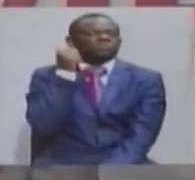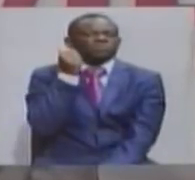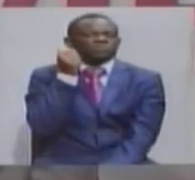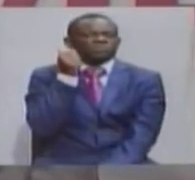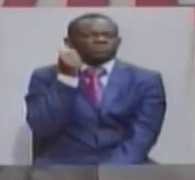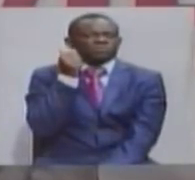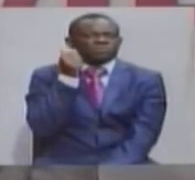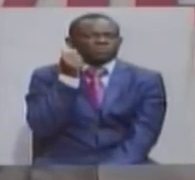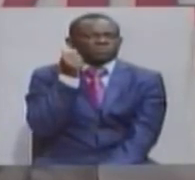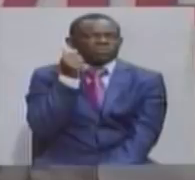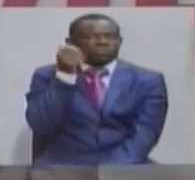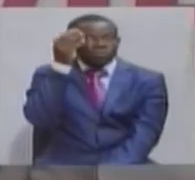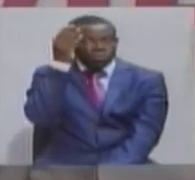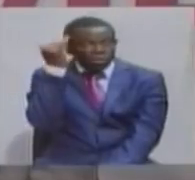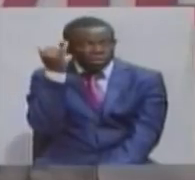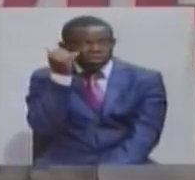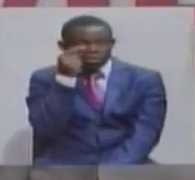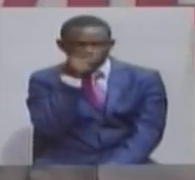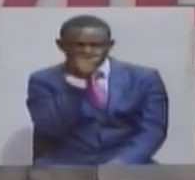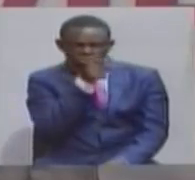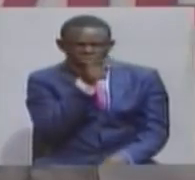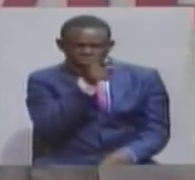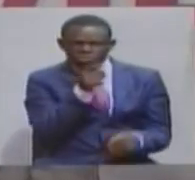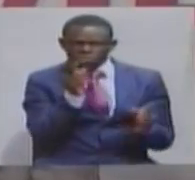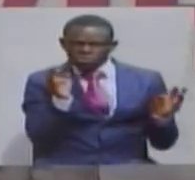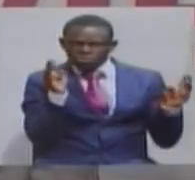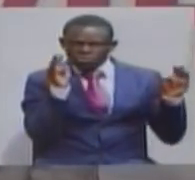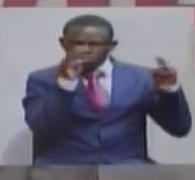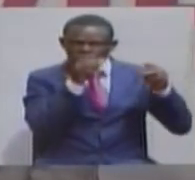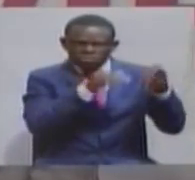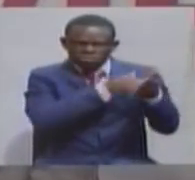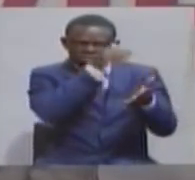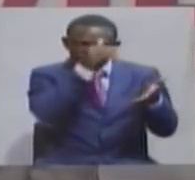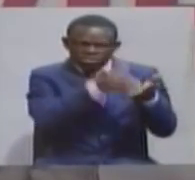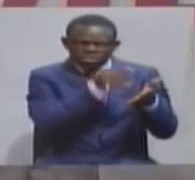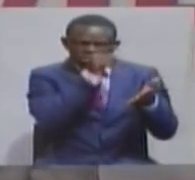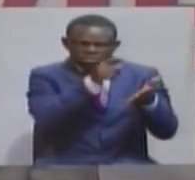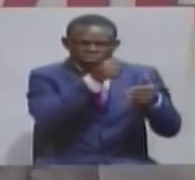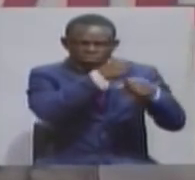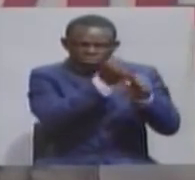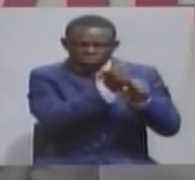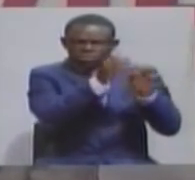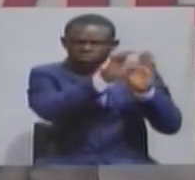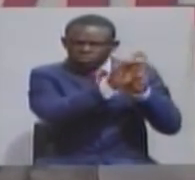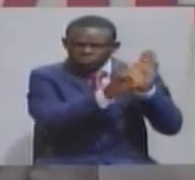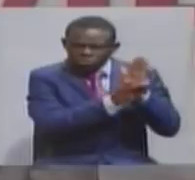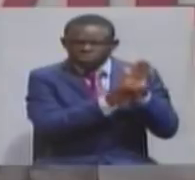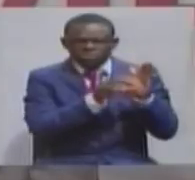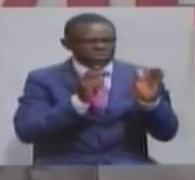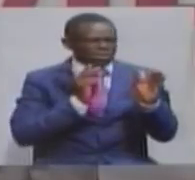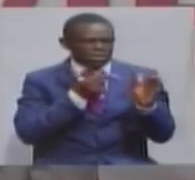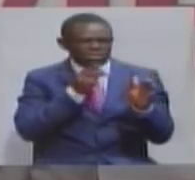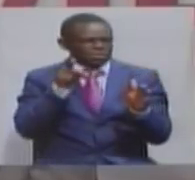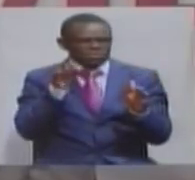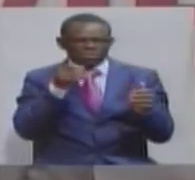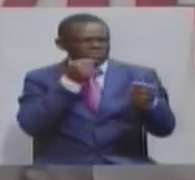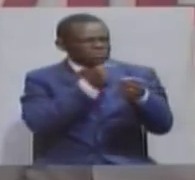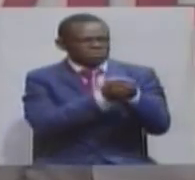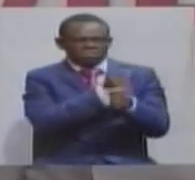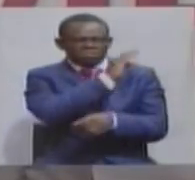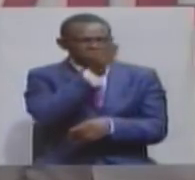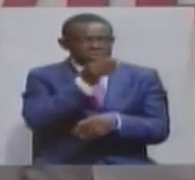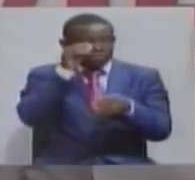was happening at the Mulungushi International Conference Center. We didn't agree with the amendment, and we refused in Parliament. And